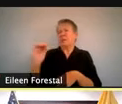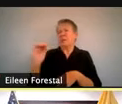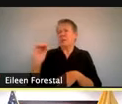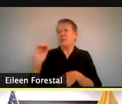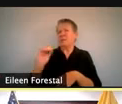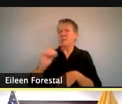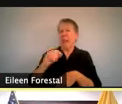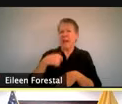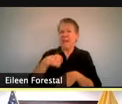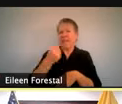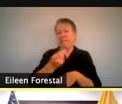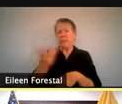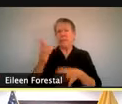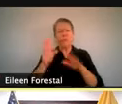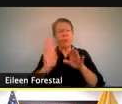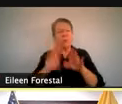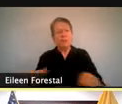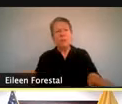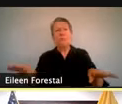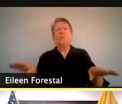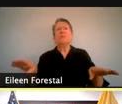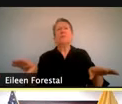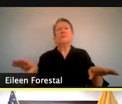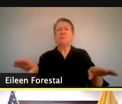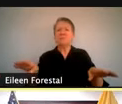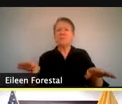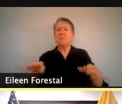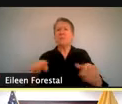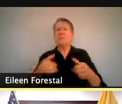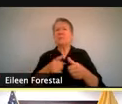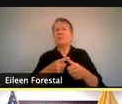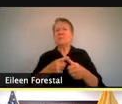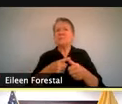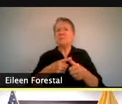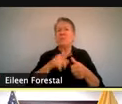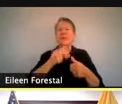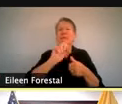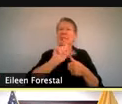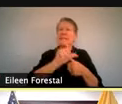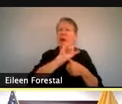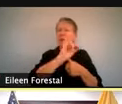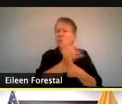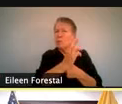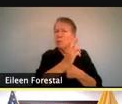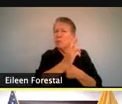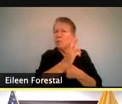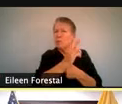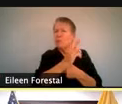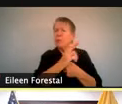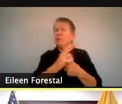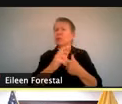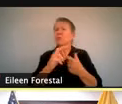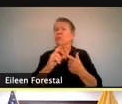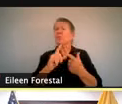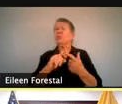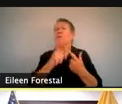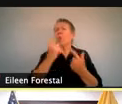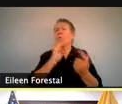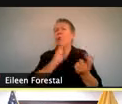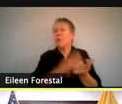day, a lot of Filipinos. Sal Jr., who was, his wife Nancy was there, and their daughter Nikki, who's 20 years old.